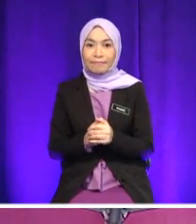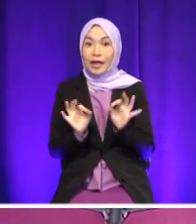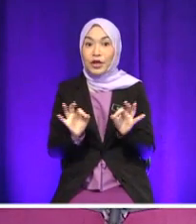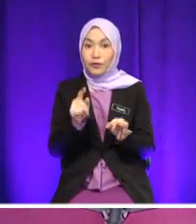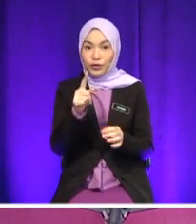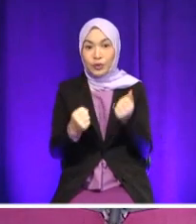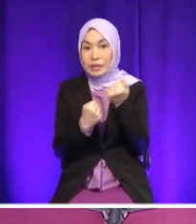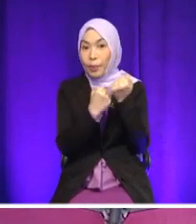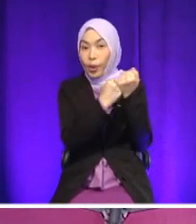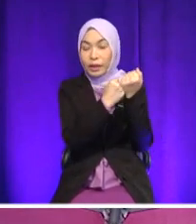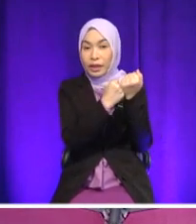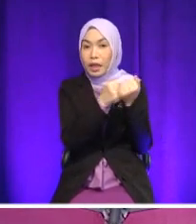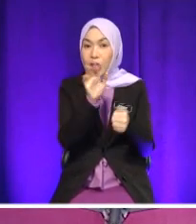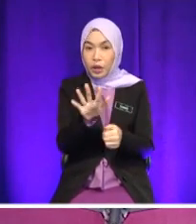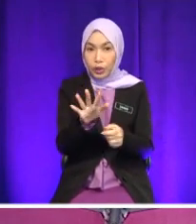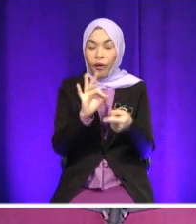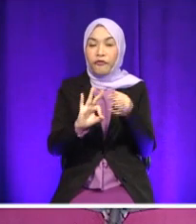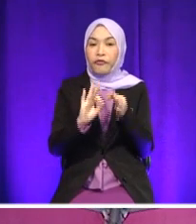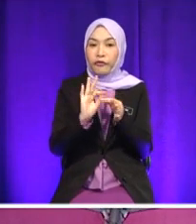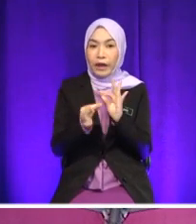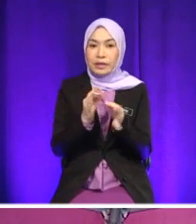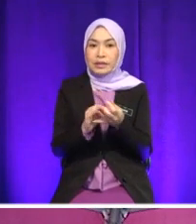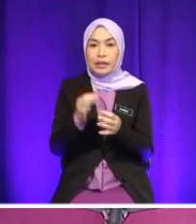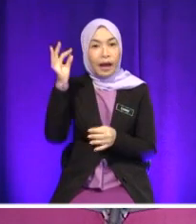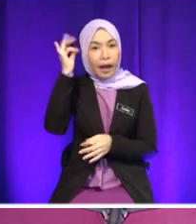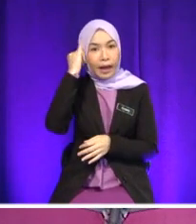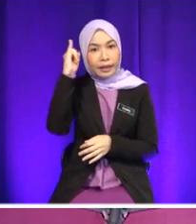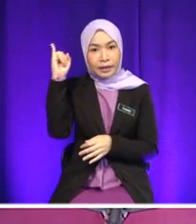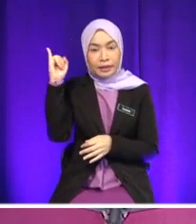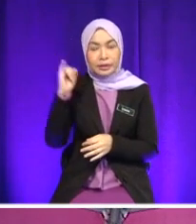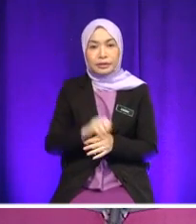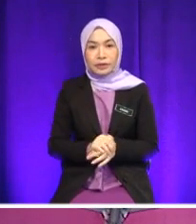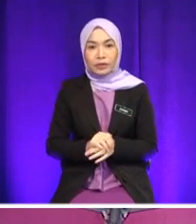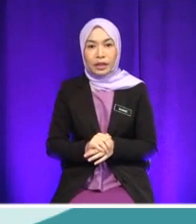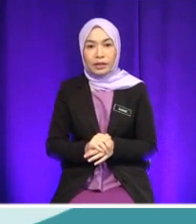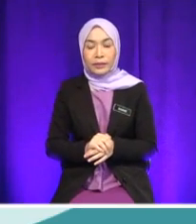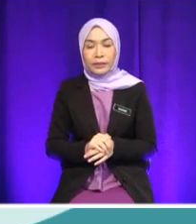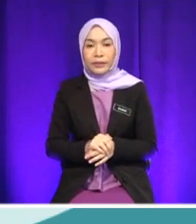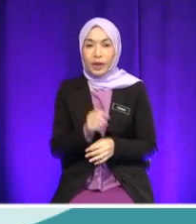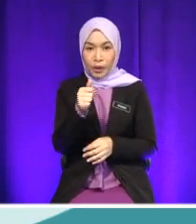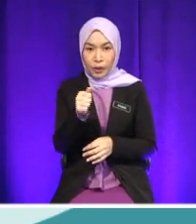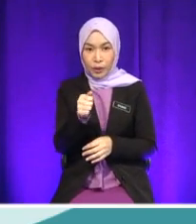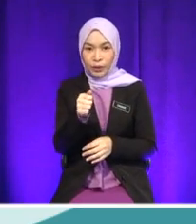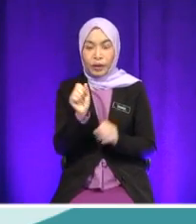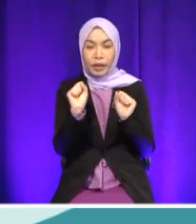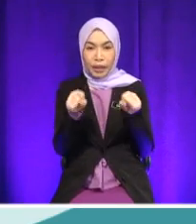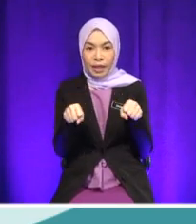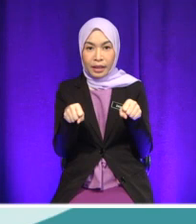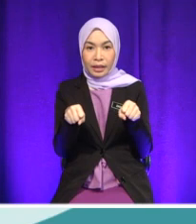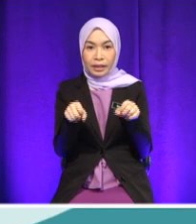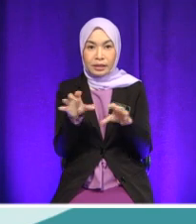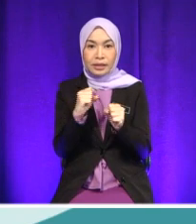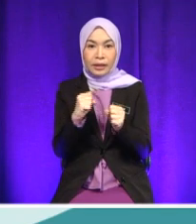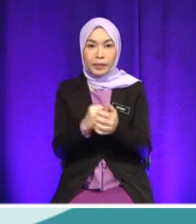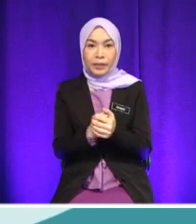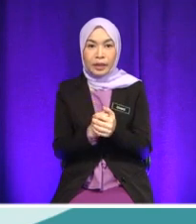idea, okay? So how are you going to paraphrase or rephrase your friend's idea? First, you can take note of the keywords or the things that your